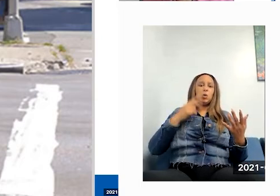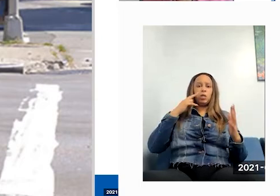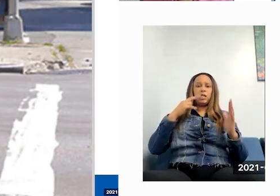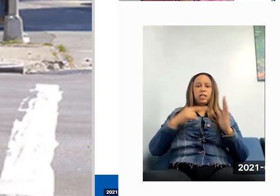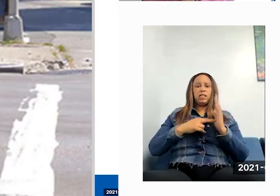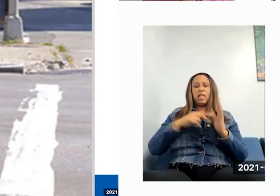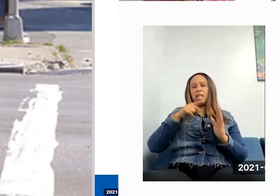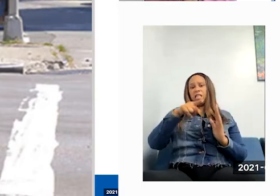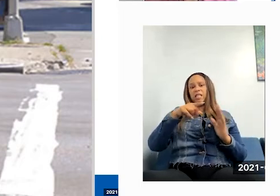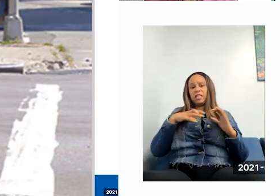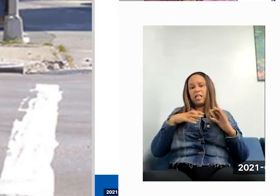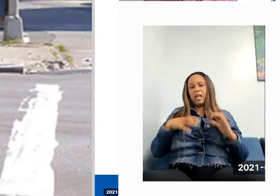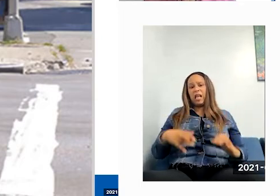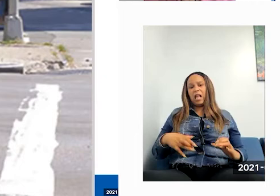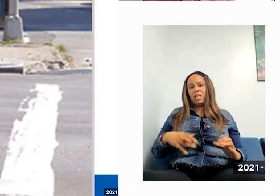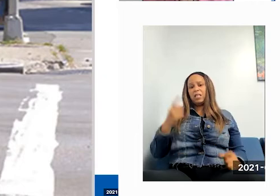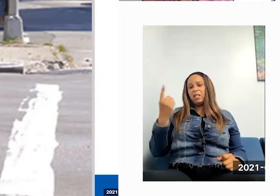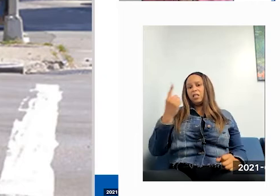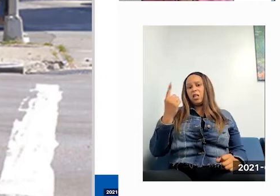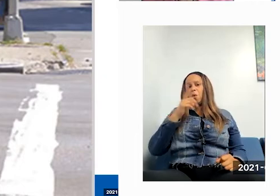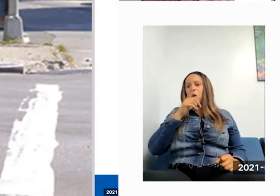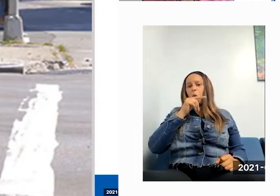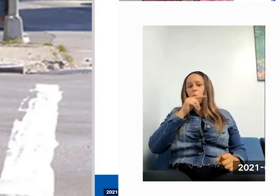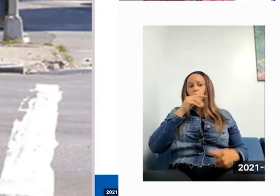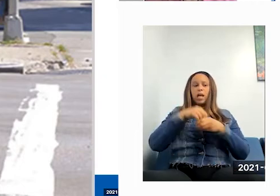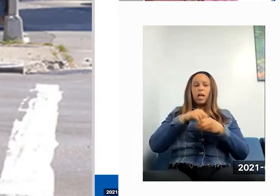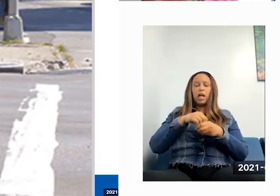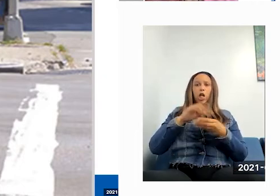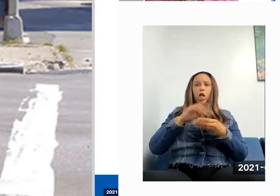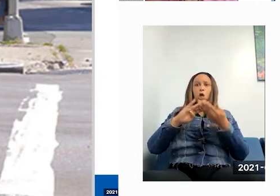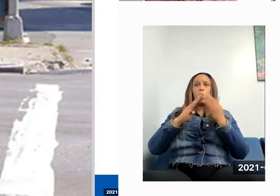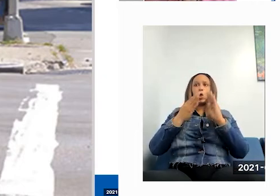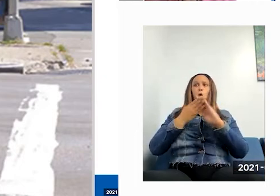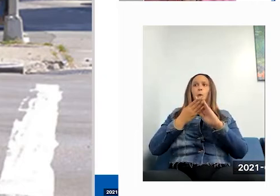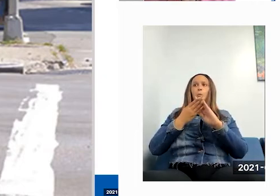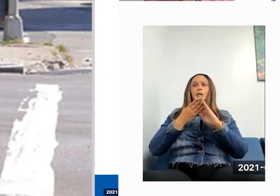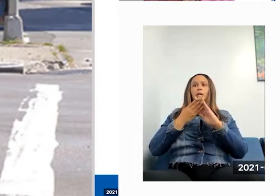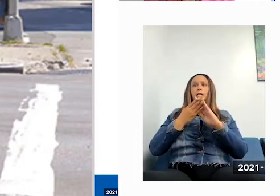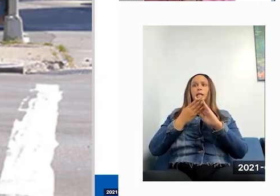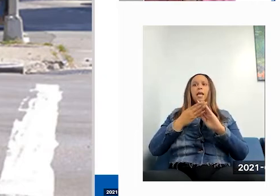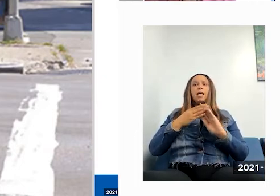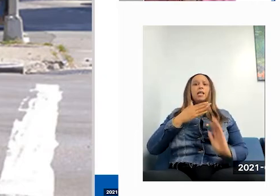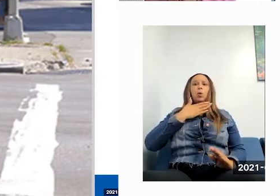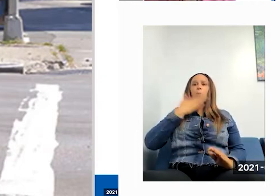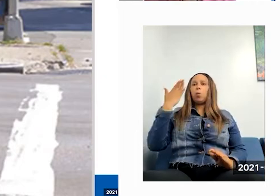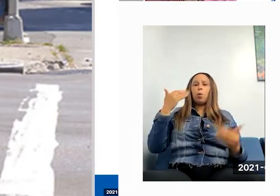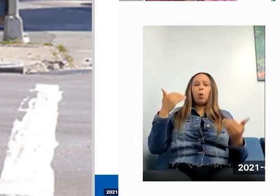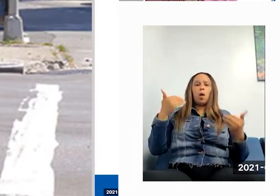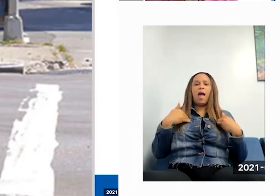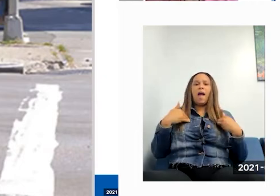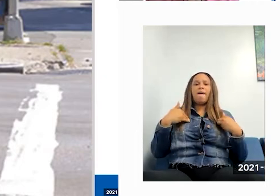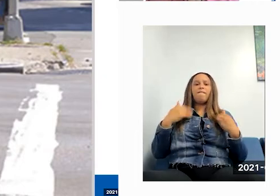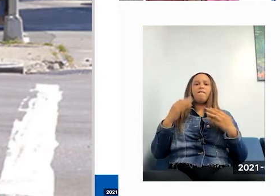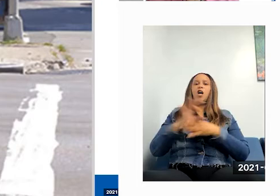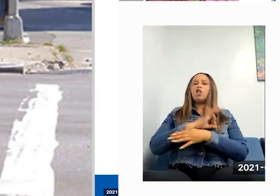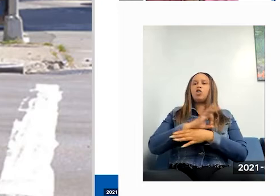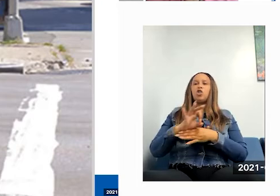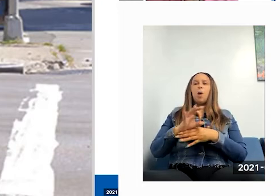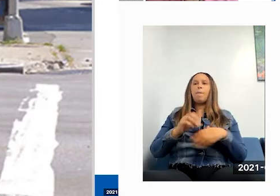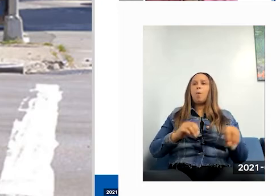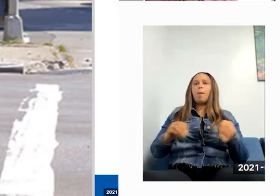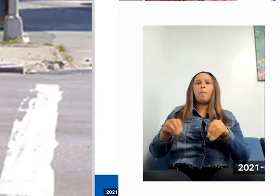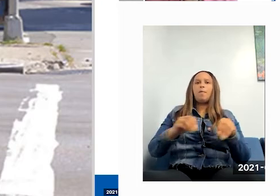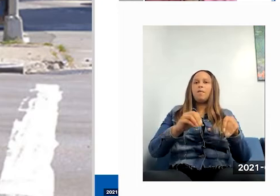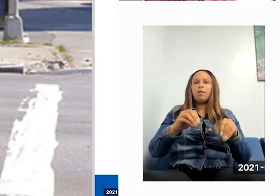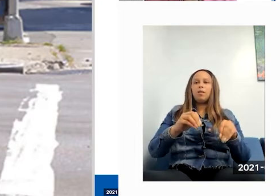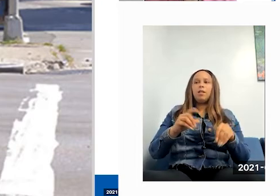client as being somebody who, in a community setting, doesn't have functional mobility. she's not